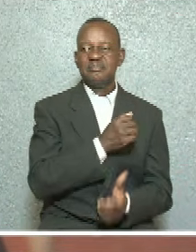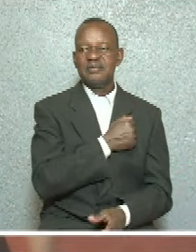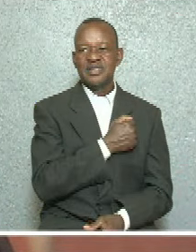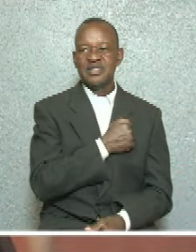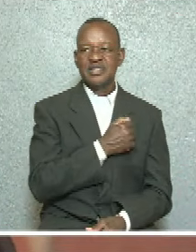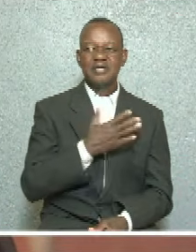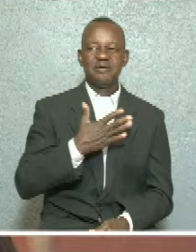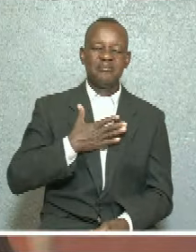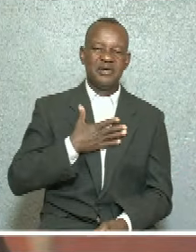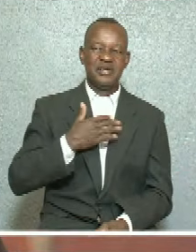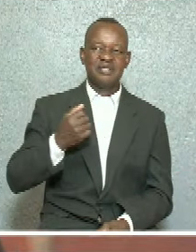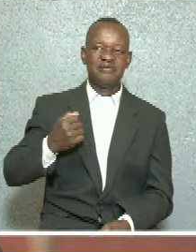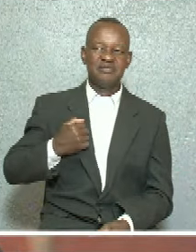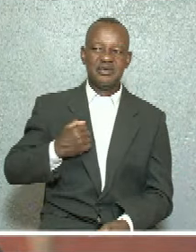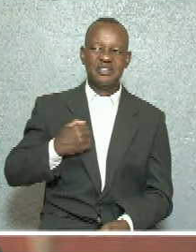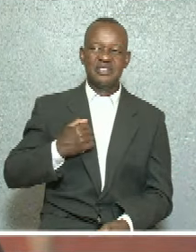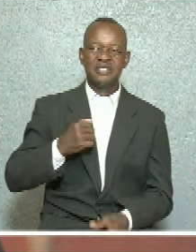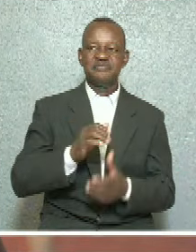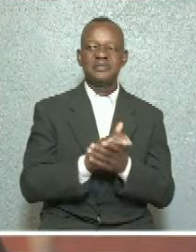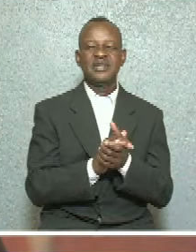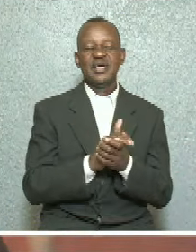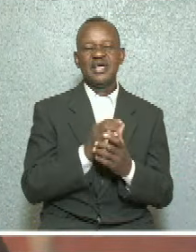of Penkoft Kulubane.